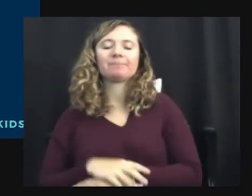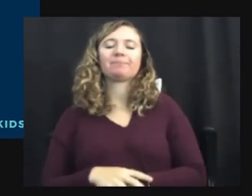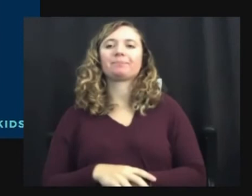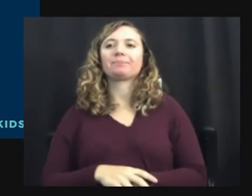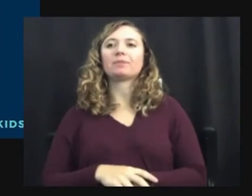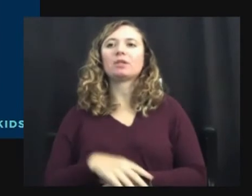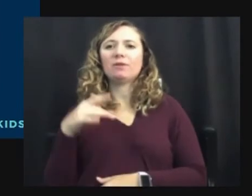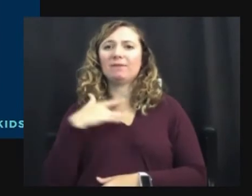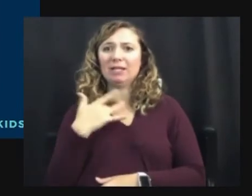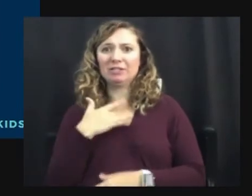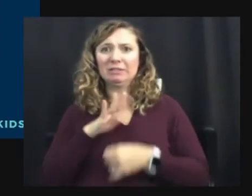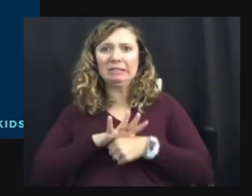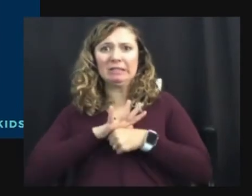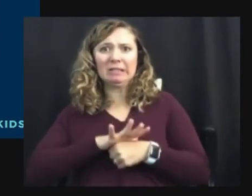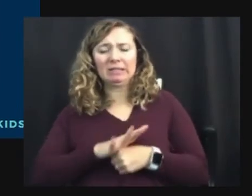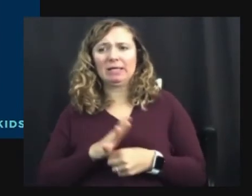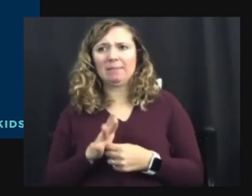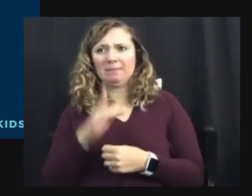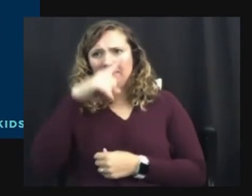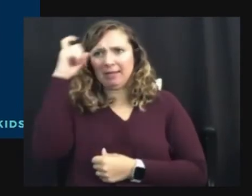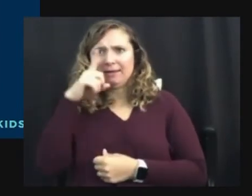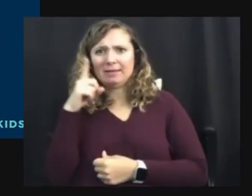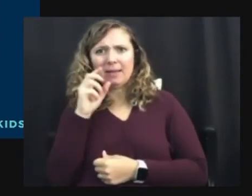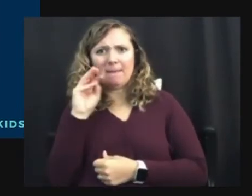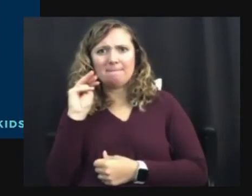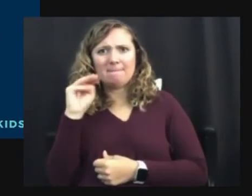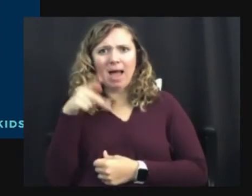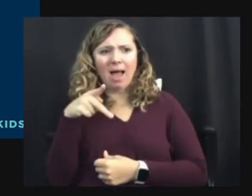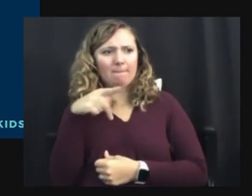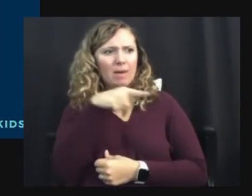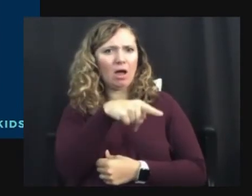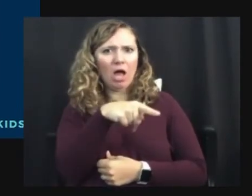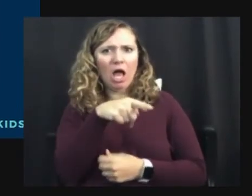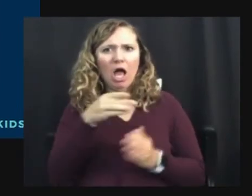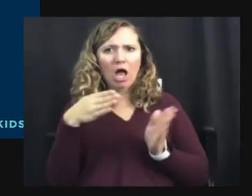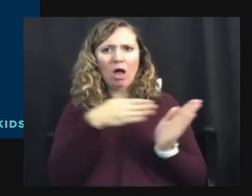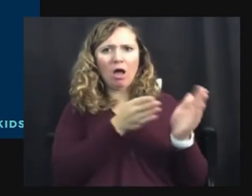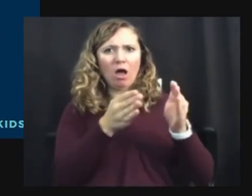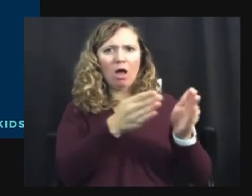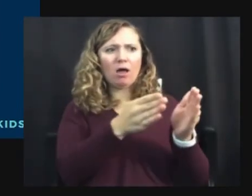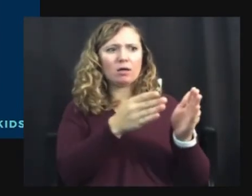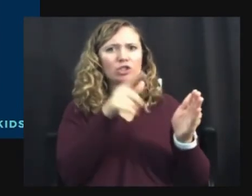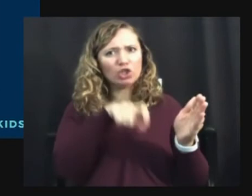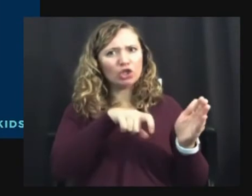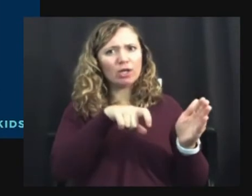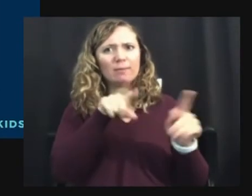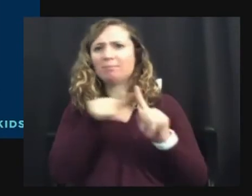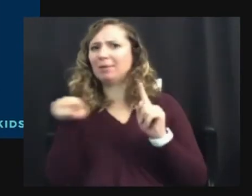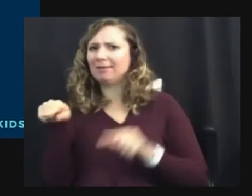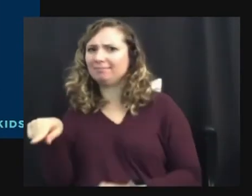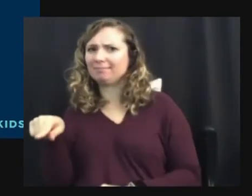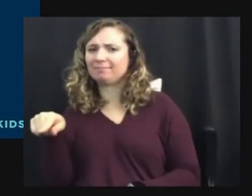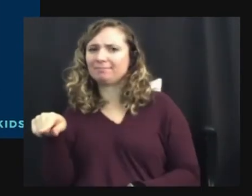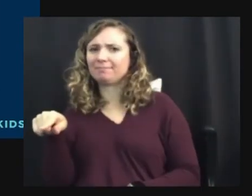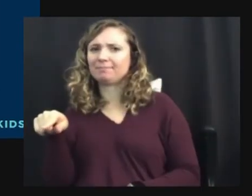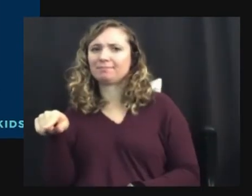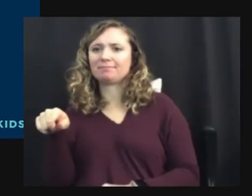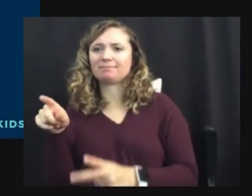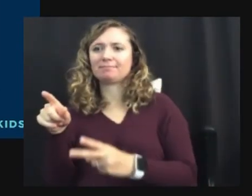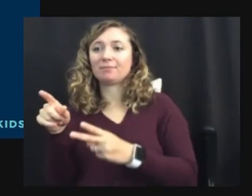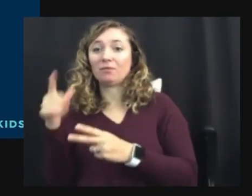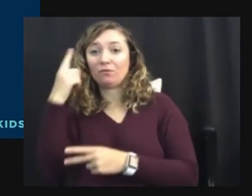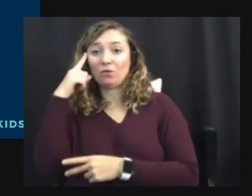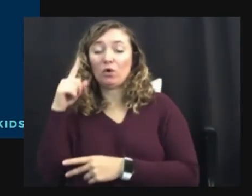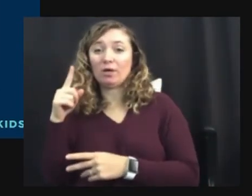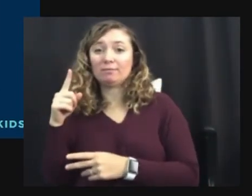look like what you are told that it's supposed to look like for a row house. But that's not what your child